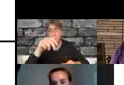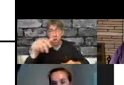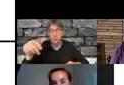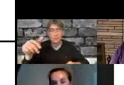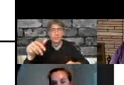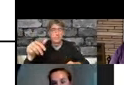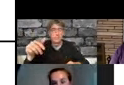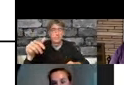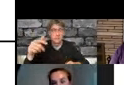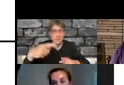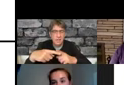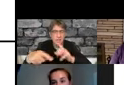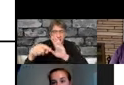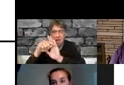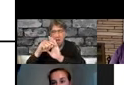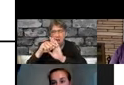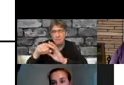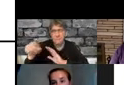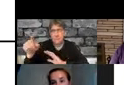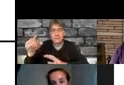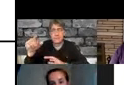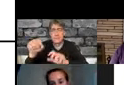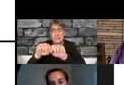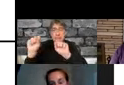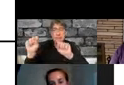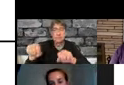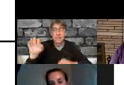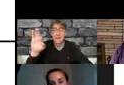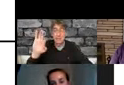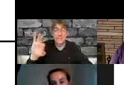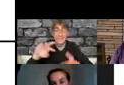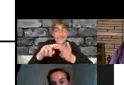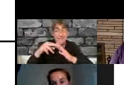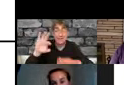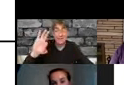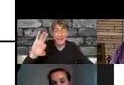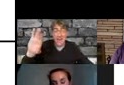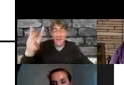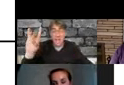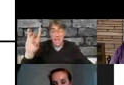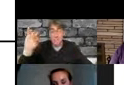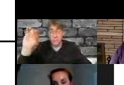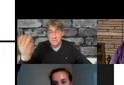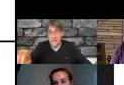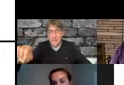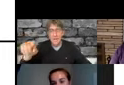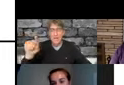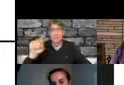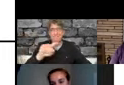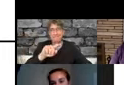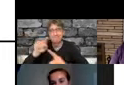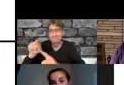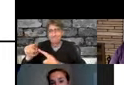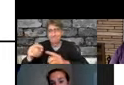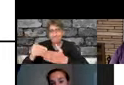one fare in the future system. This means that for 98% of bus and light rail trips, there will be a physical sales location within